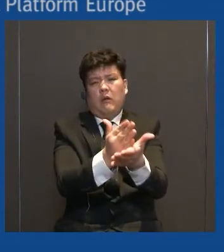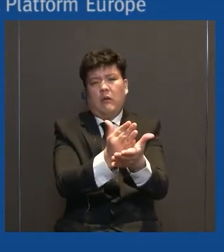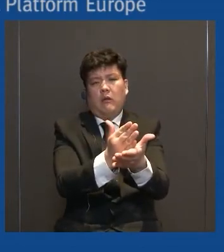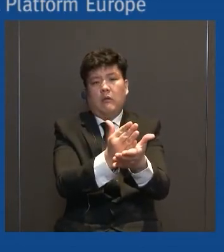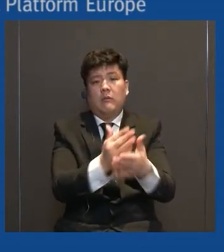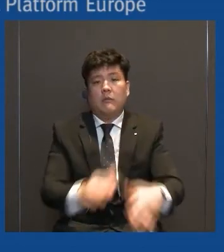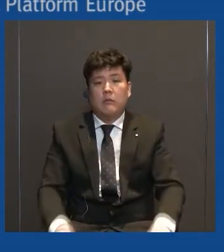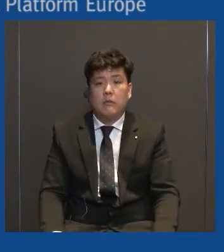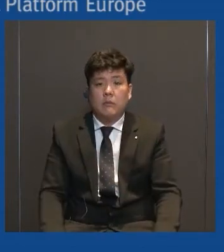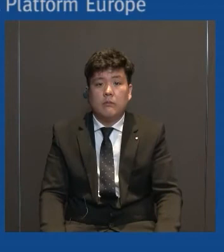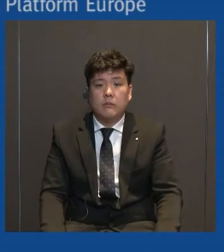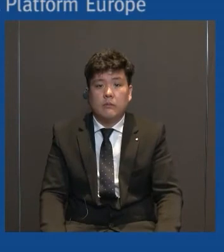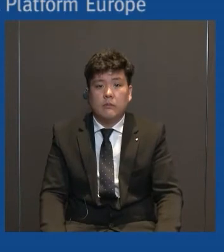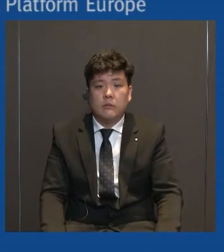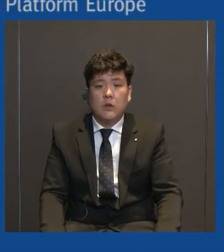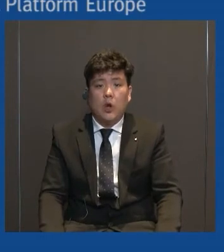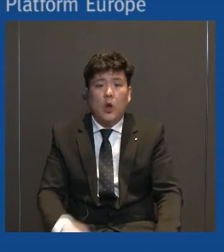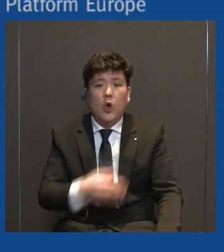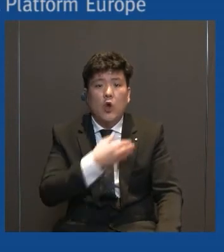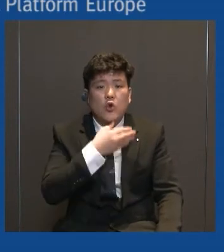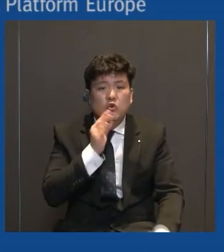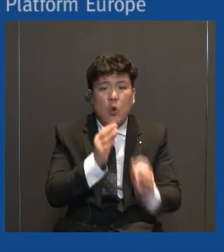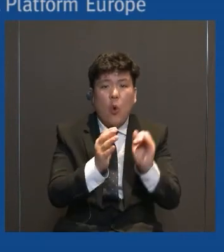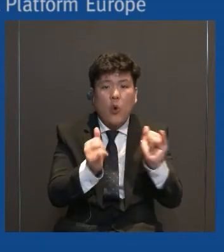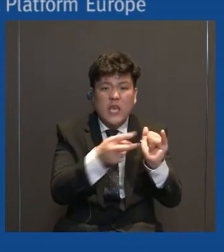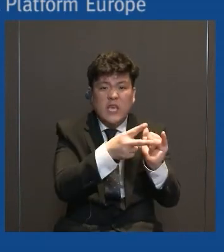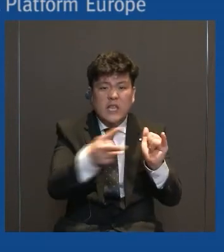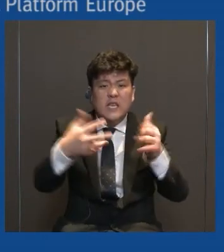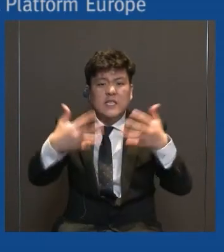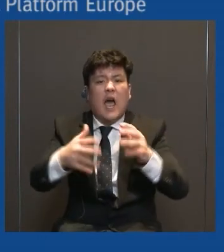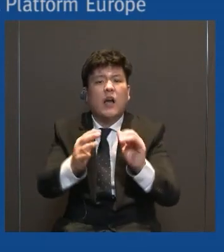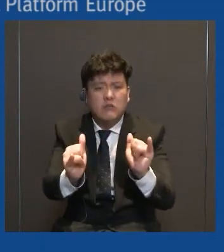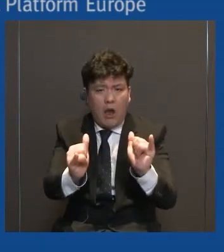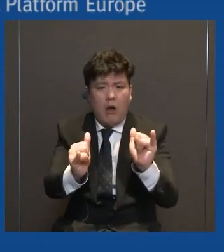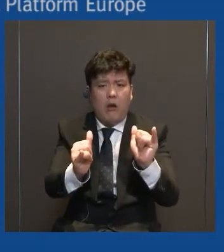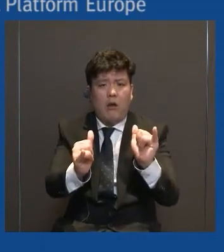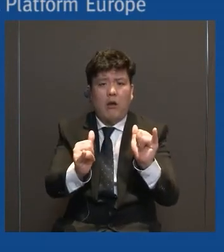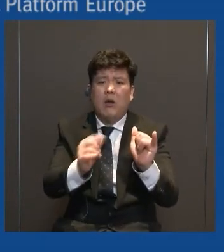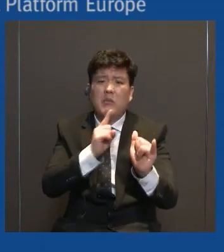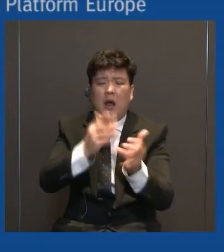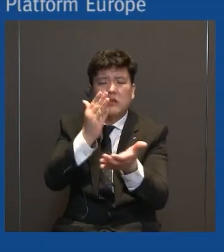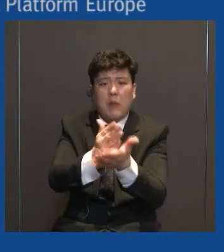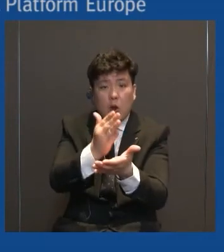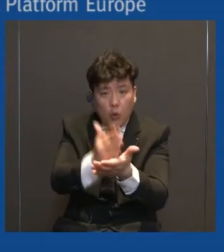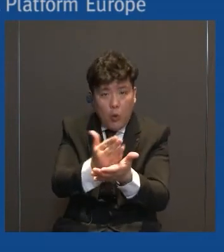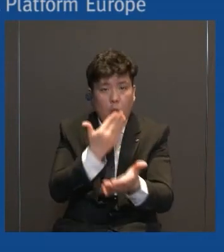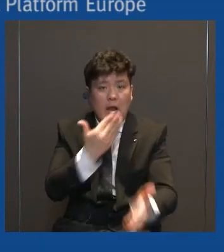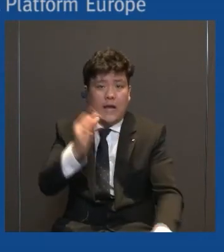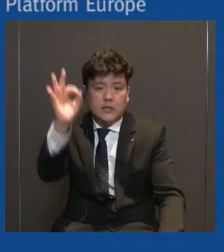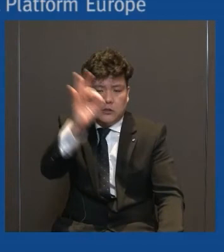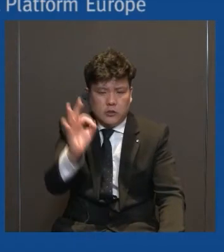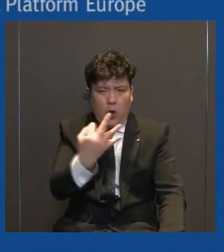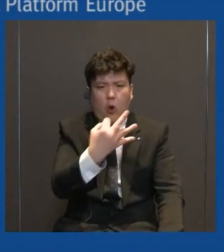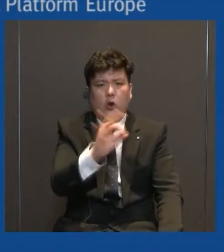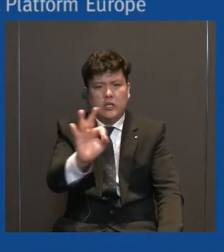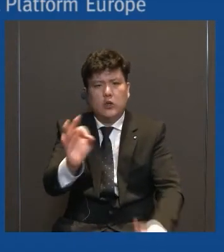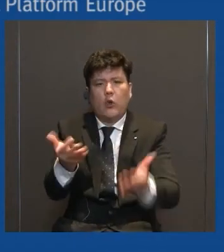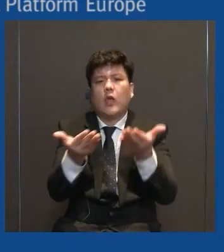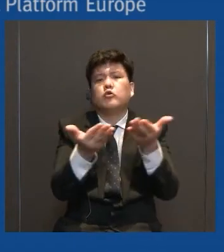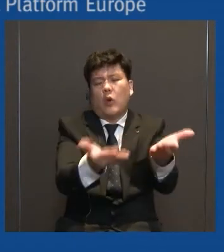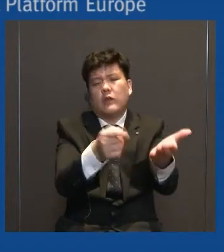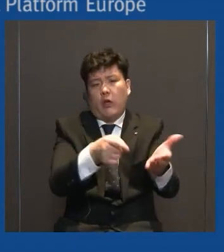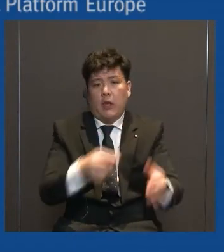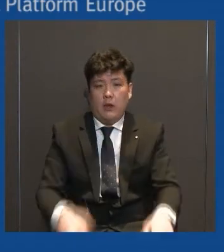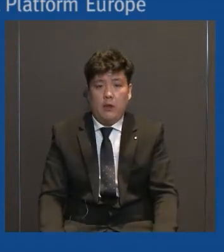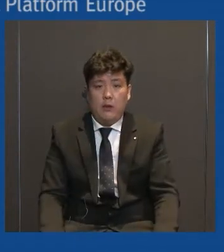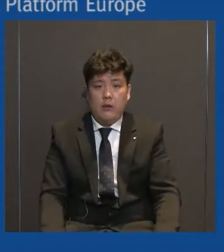We need to recognize their diversity and all the different factors that actually may cause risk. We need to ban the term elderly.